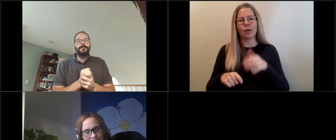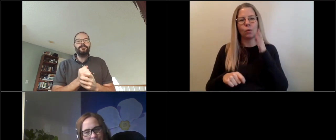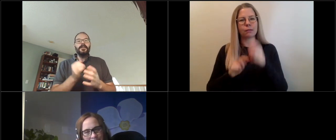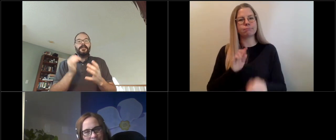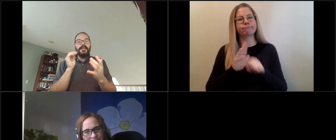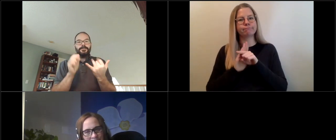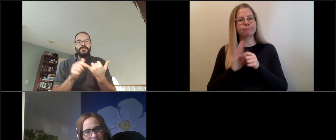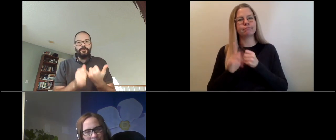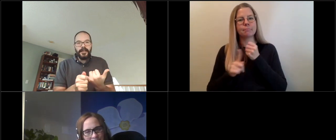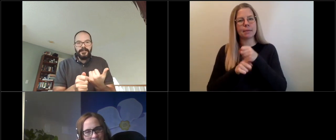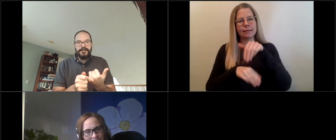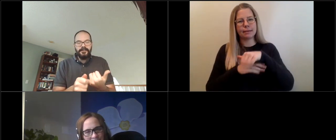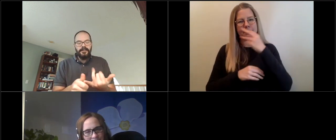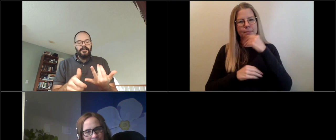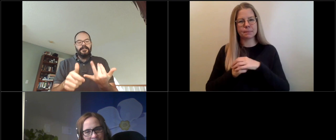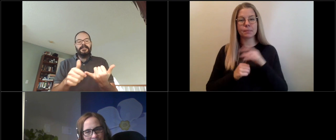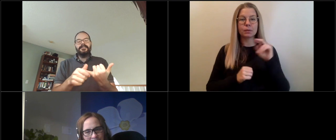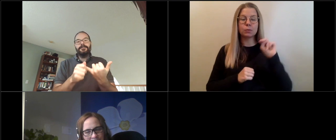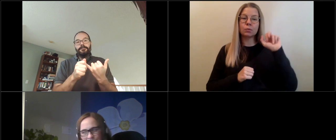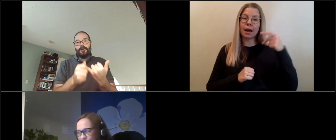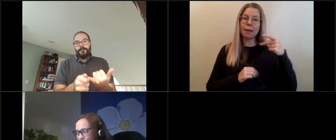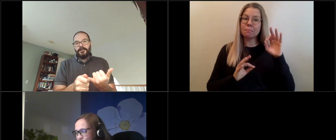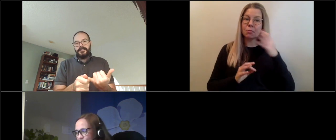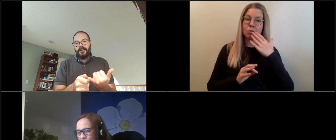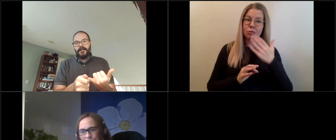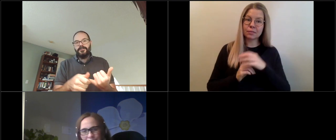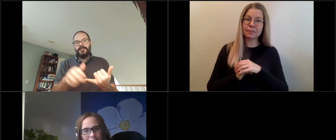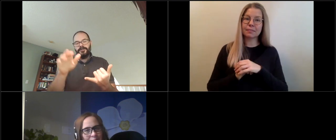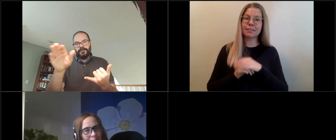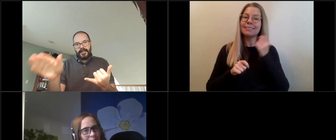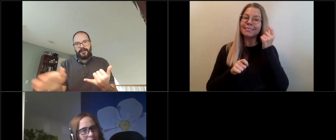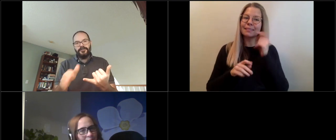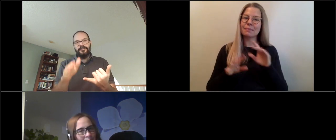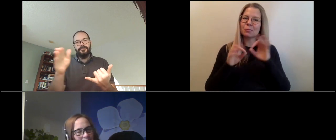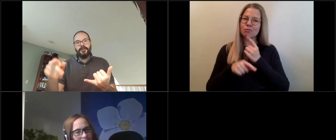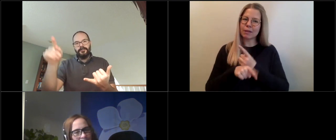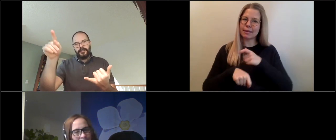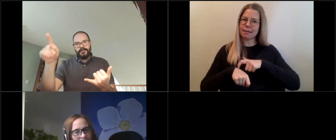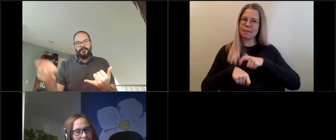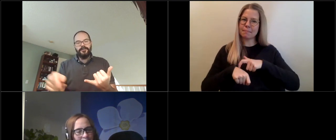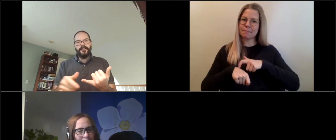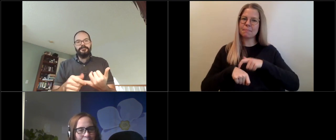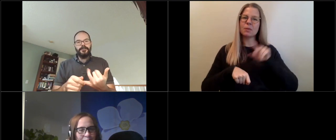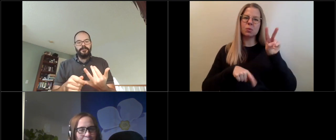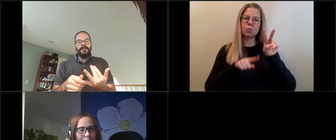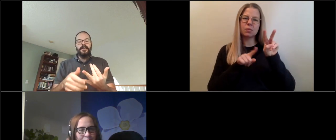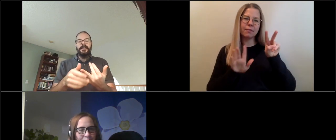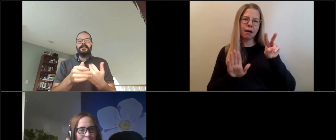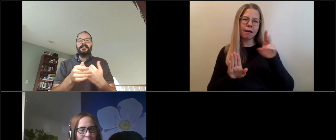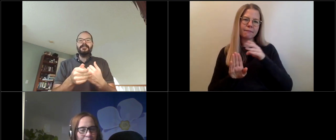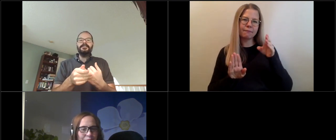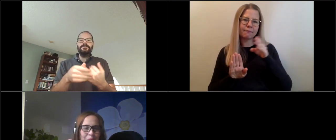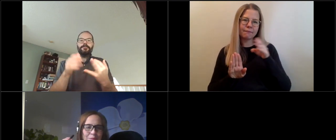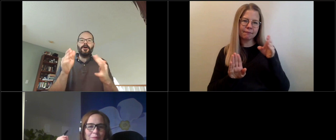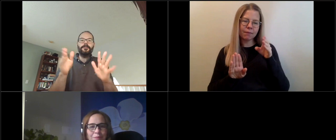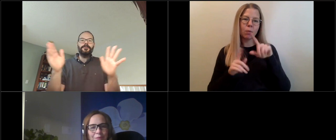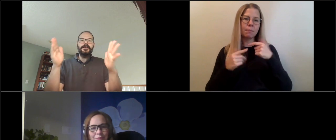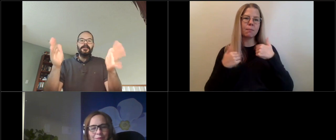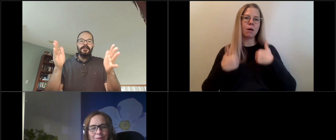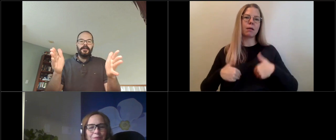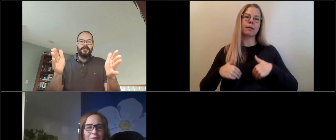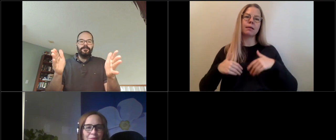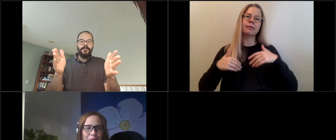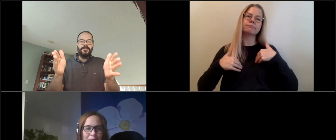So naps are great. They need to be properly timed during the afternoon lull, think 2 to 5 p.m., and they need to be